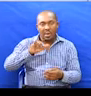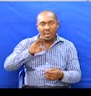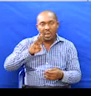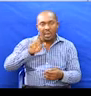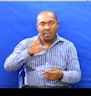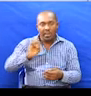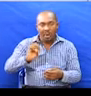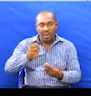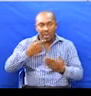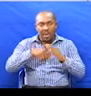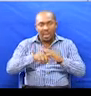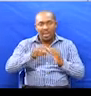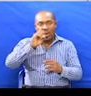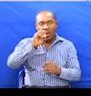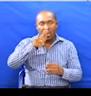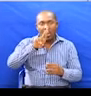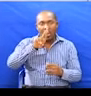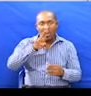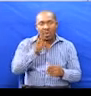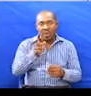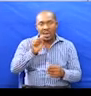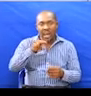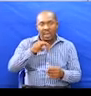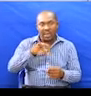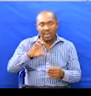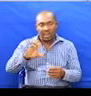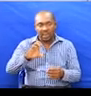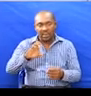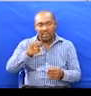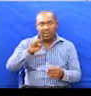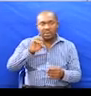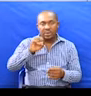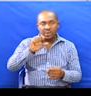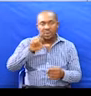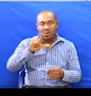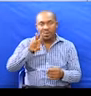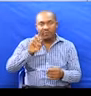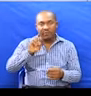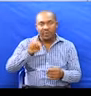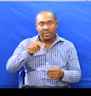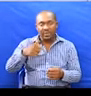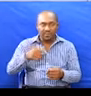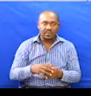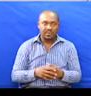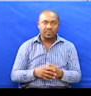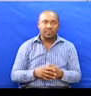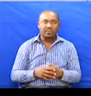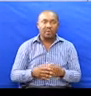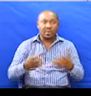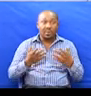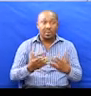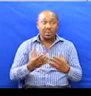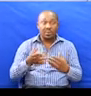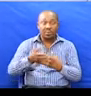solvent. When you take protein and put it into water, they are going to do what? To dissolve.